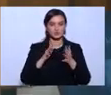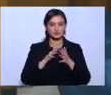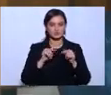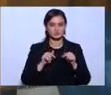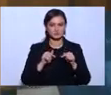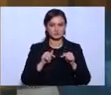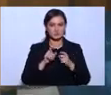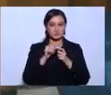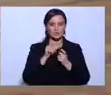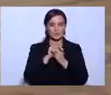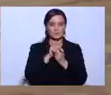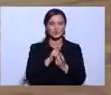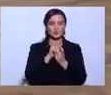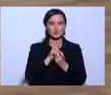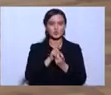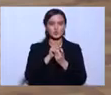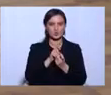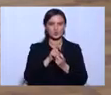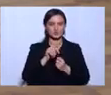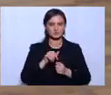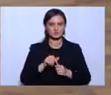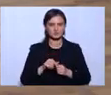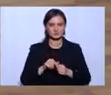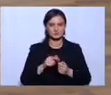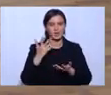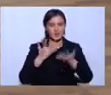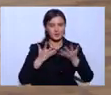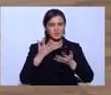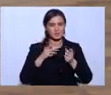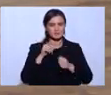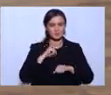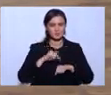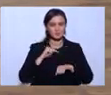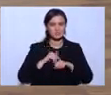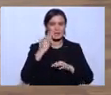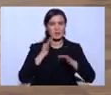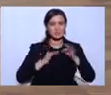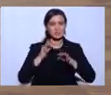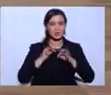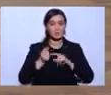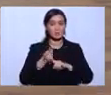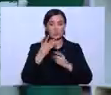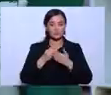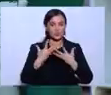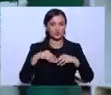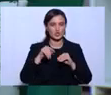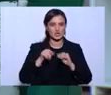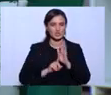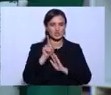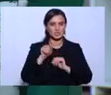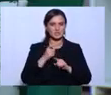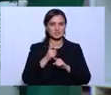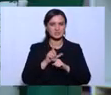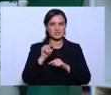crusade, fight to overcome. And perhaps his sense of justice comes from his family. He